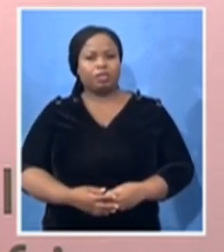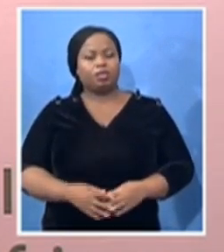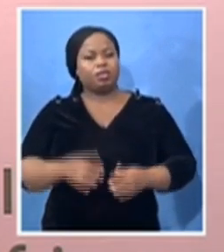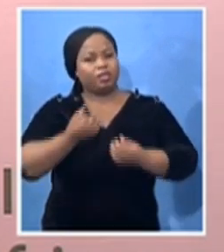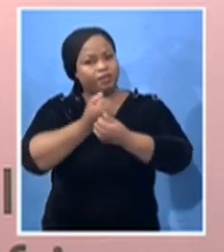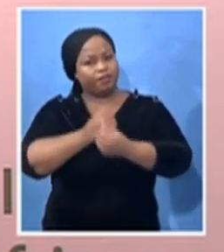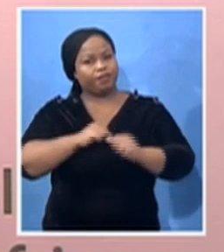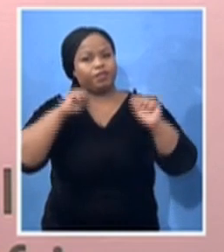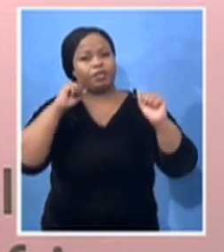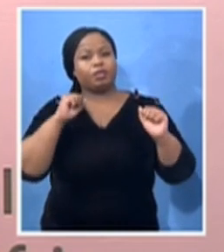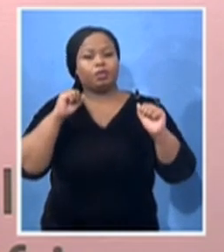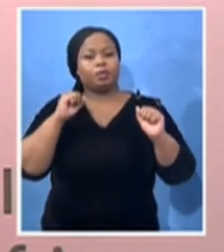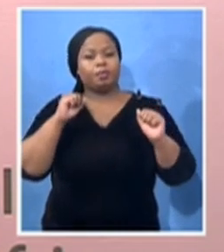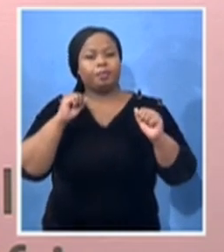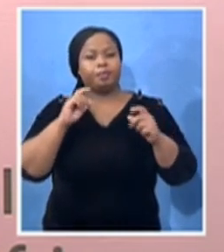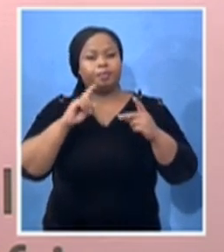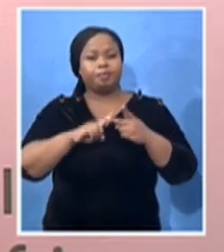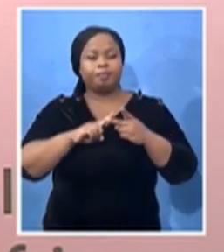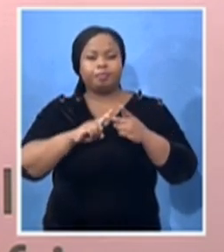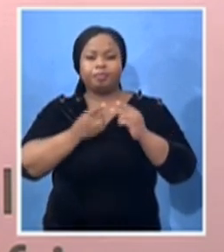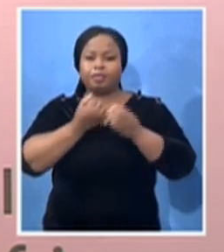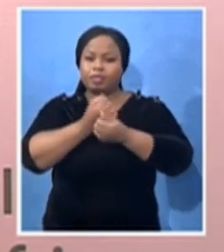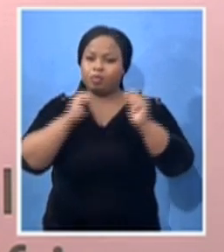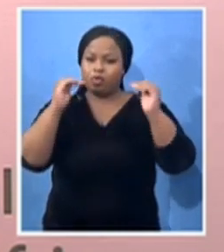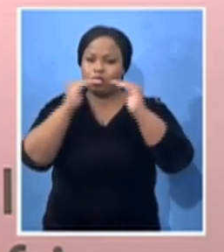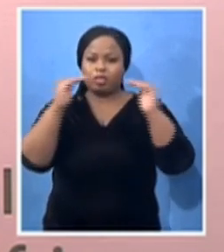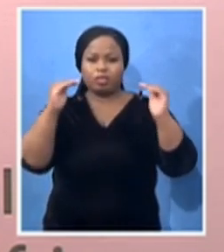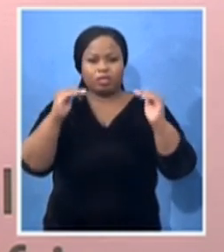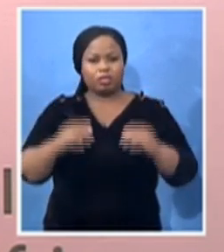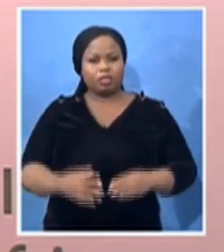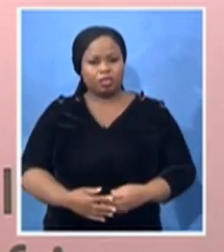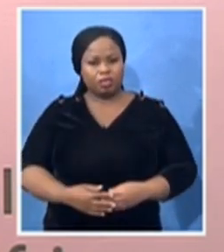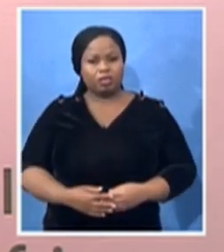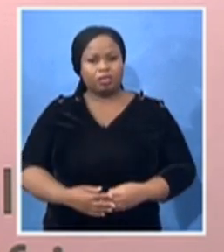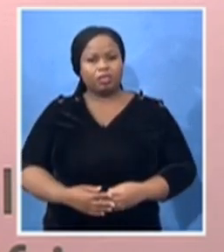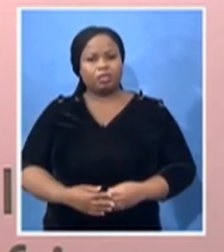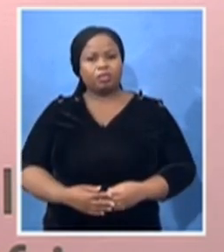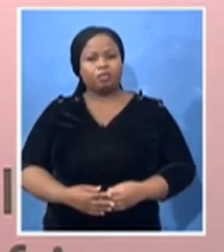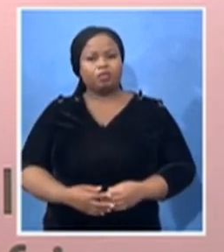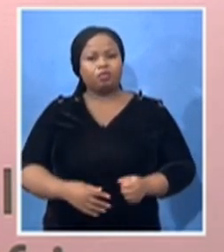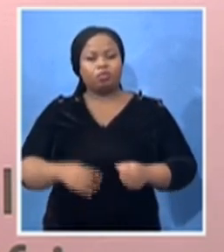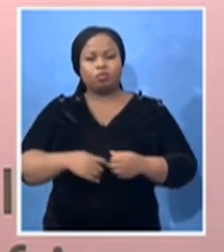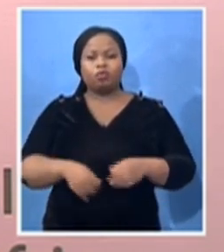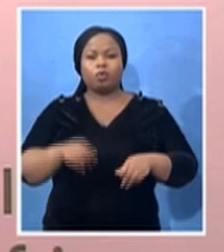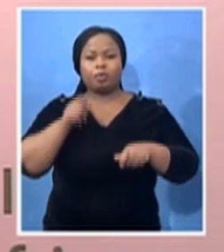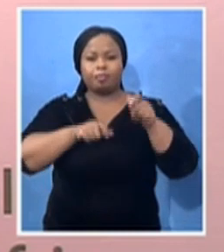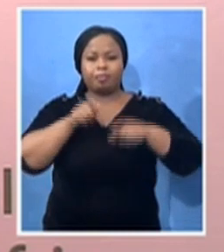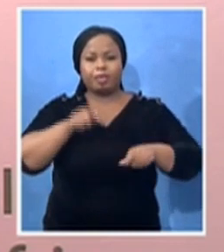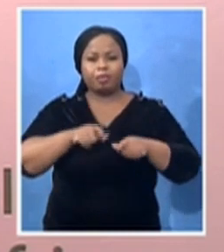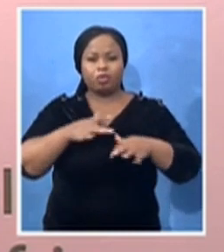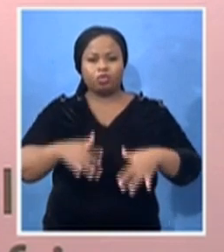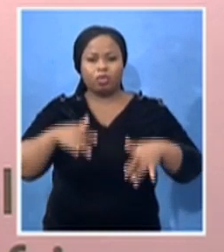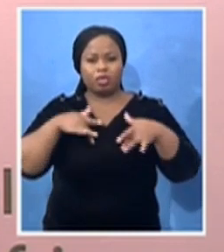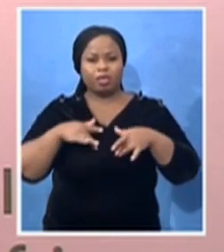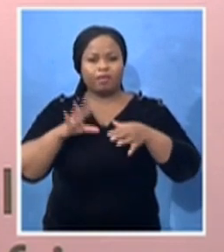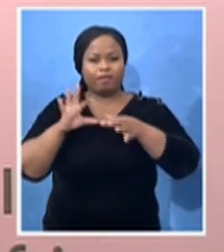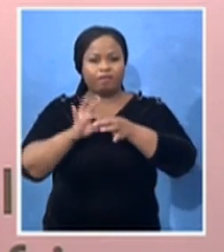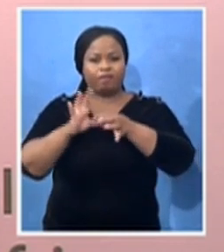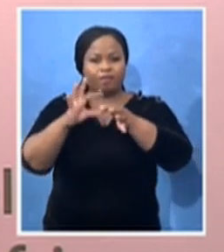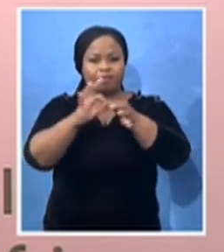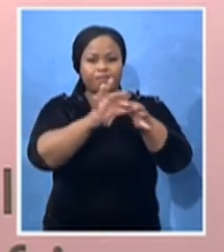democracy, of coexistence, human coexistence, and tolerance shall be the